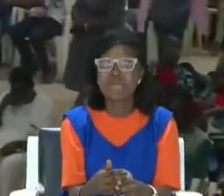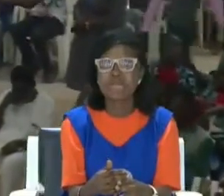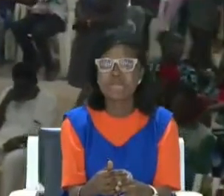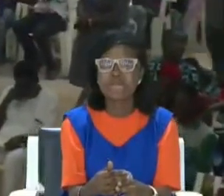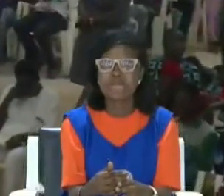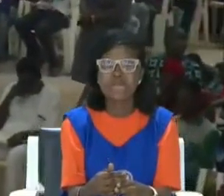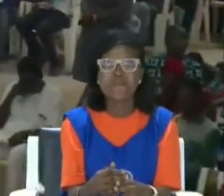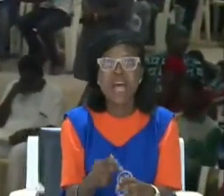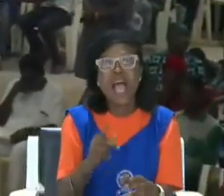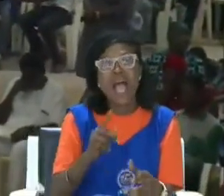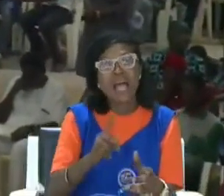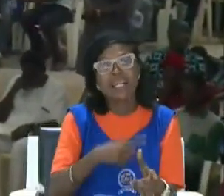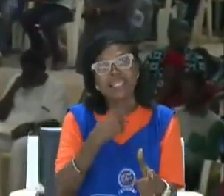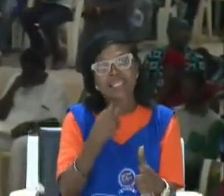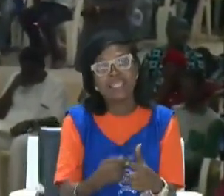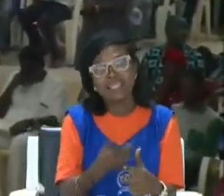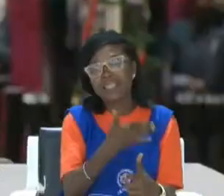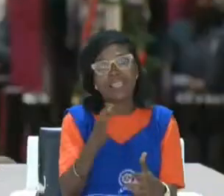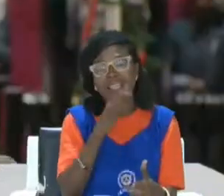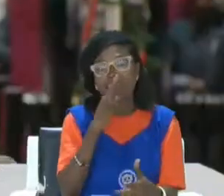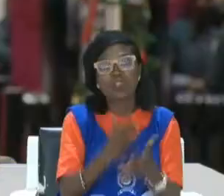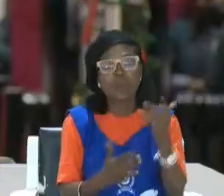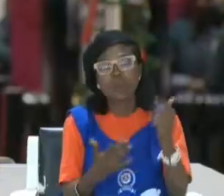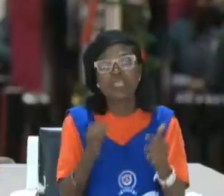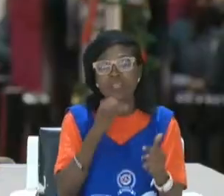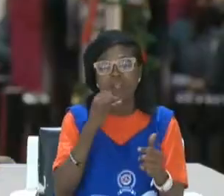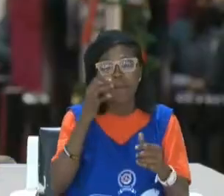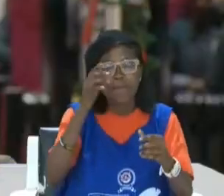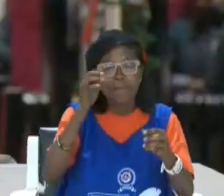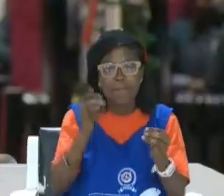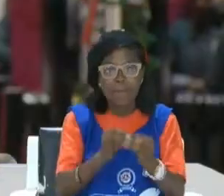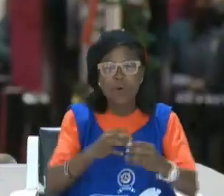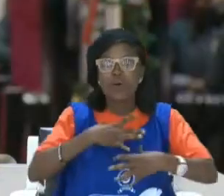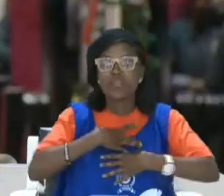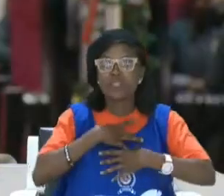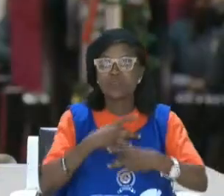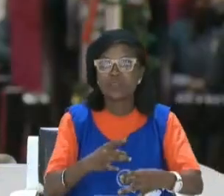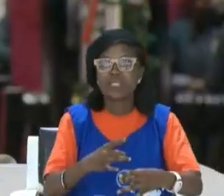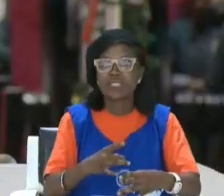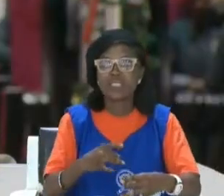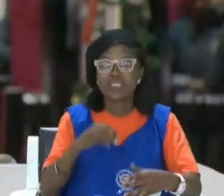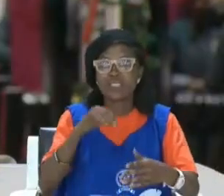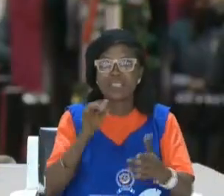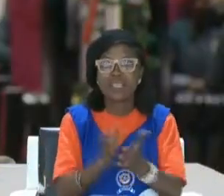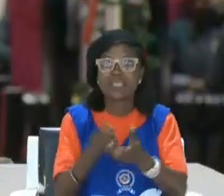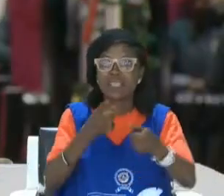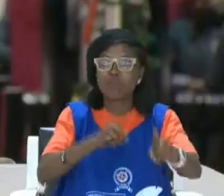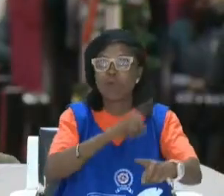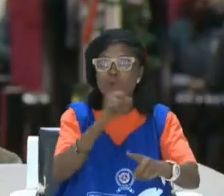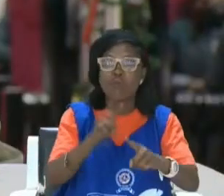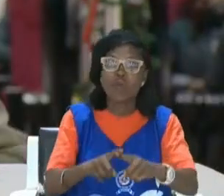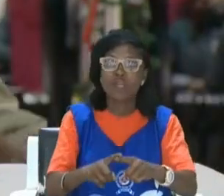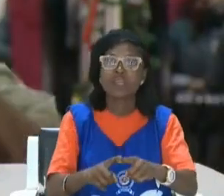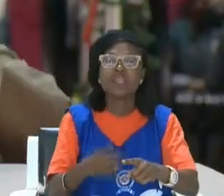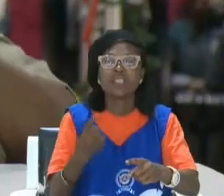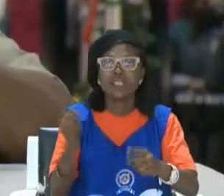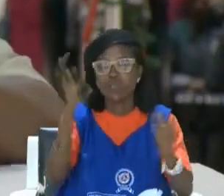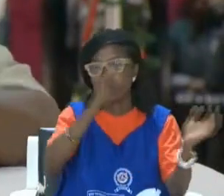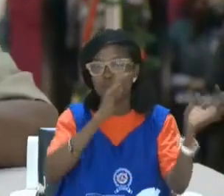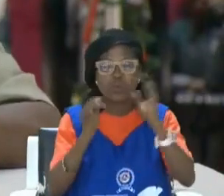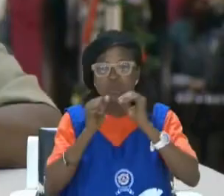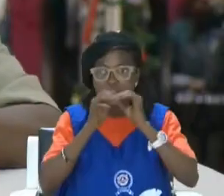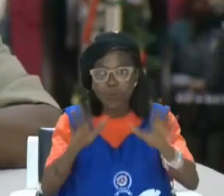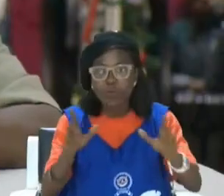But then there's something more interesting that happened when the wind blew to take Elijah away. And